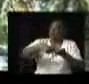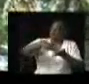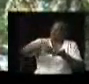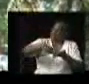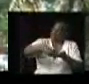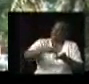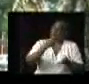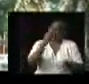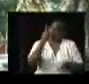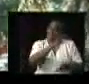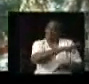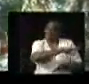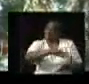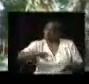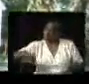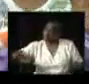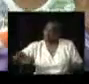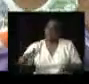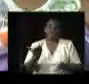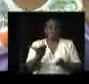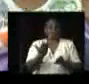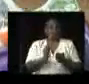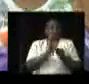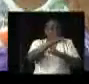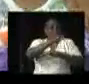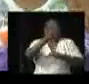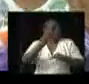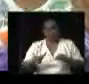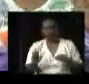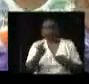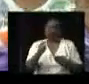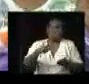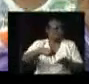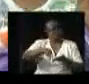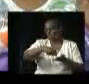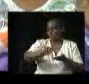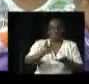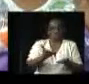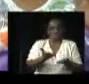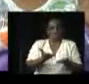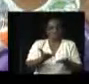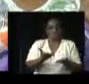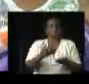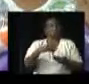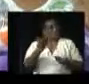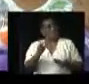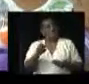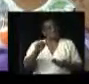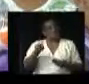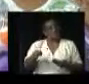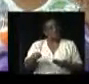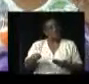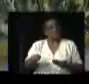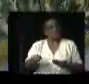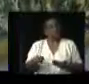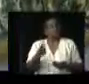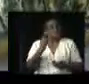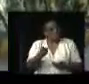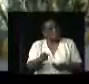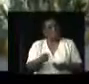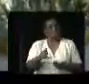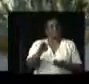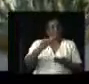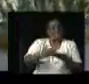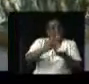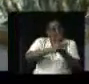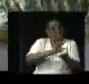Surinameese government is not yet accepted. According to Erwin de Vries, a decision should be taken at the end of